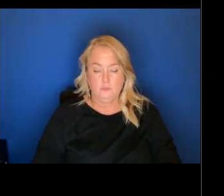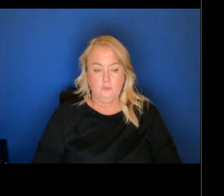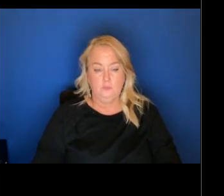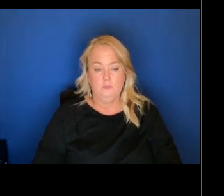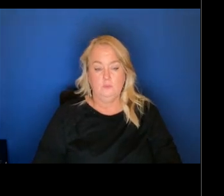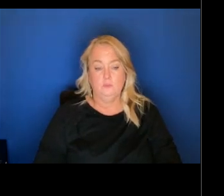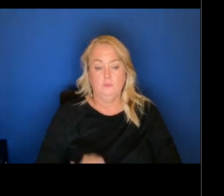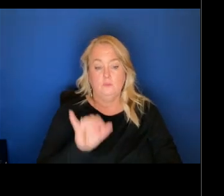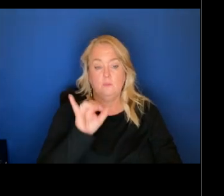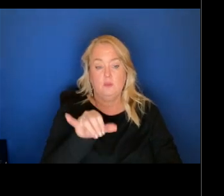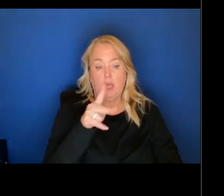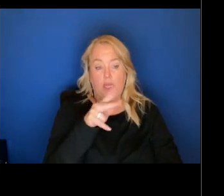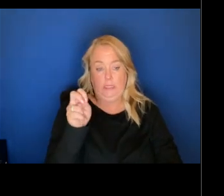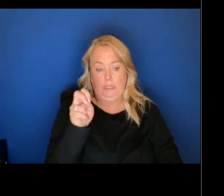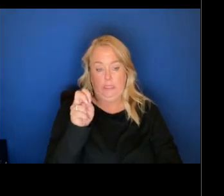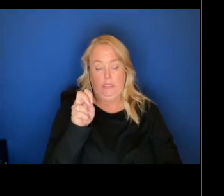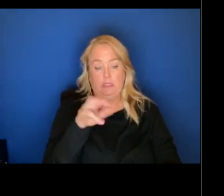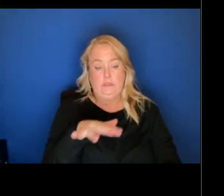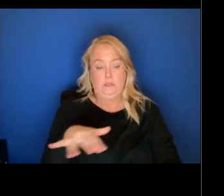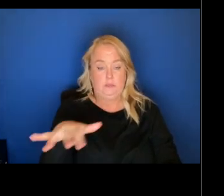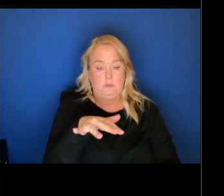Knee space and pipe protection.